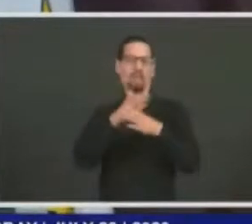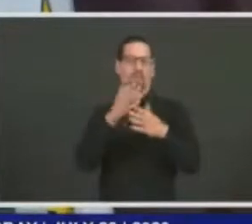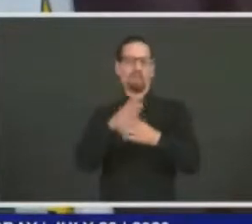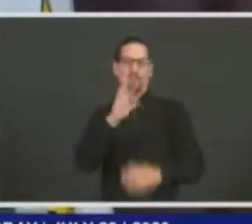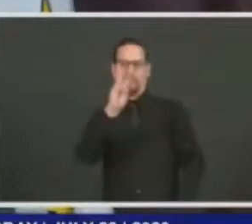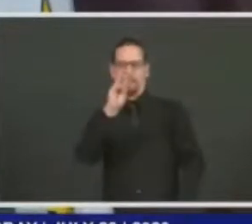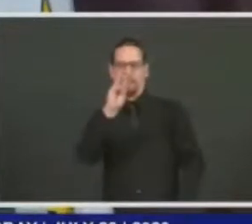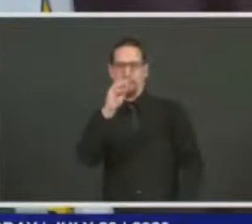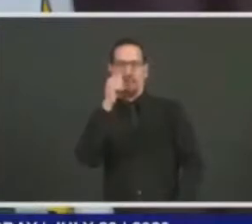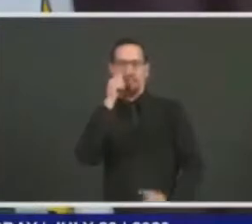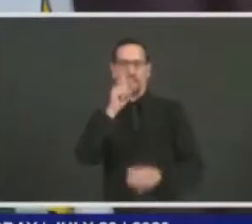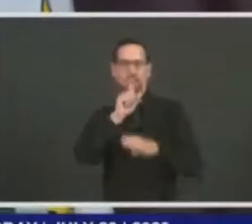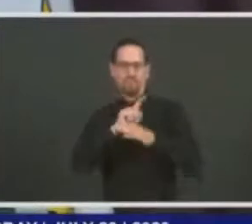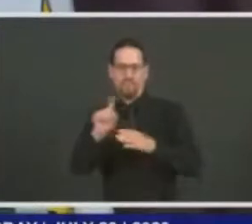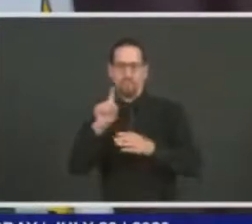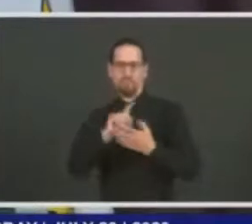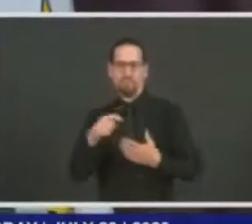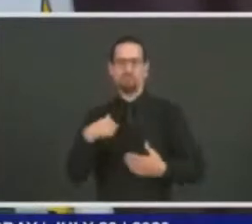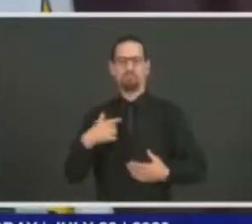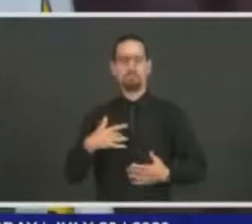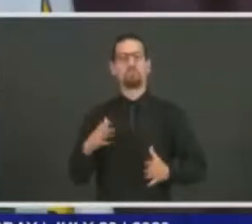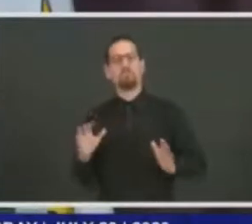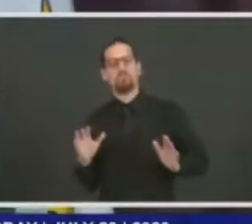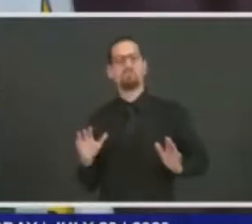around how do we get children back to school.